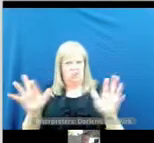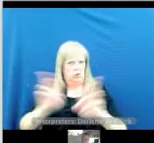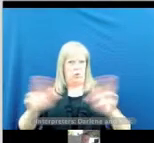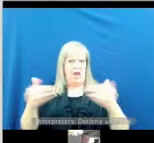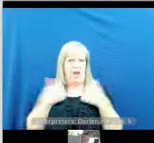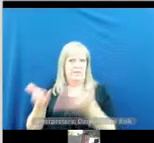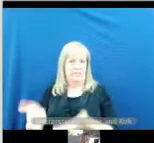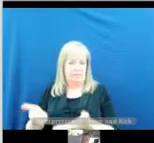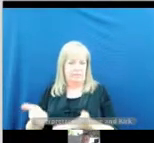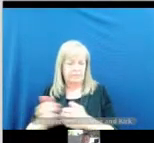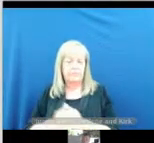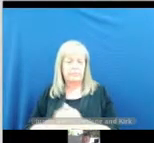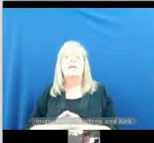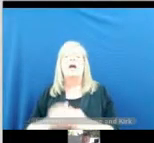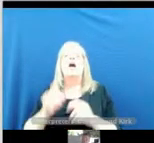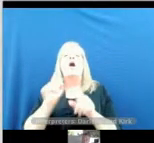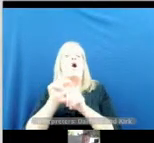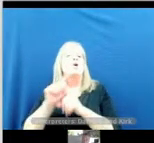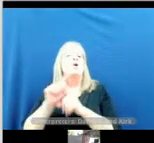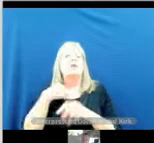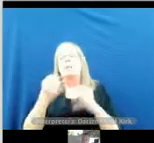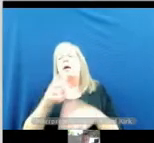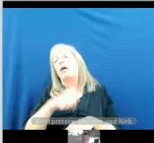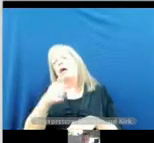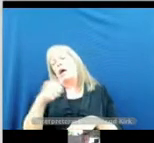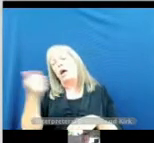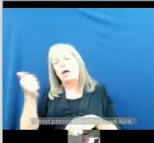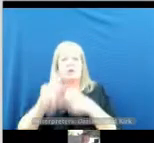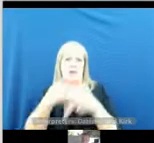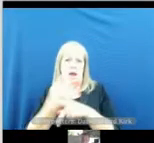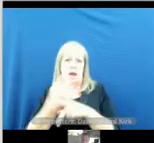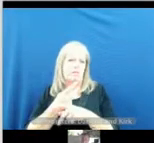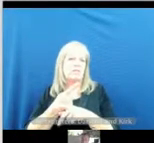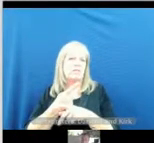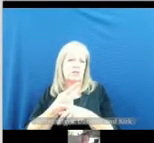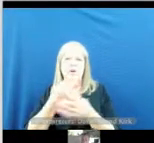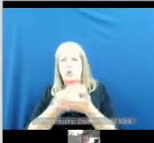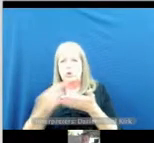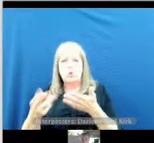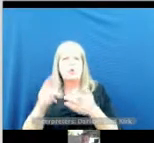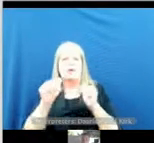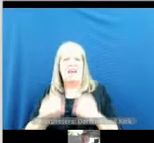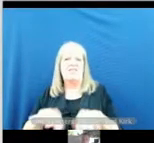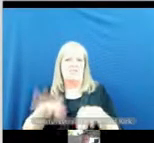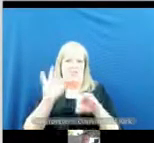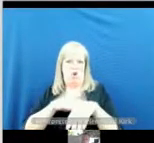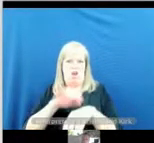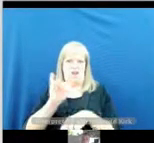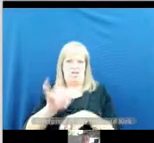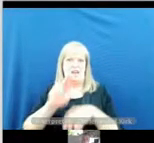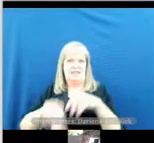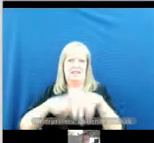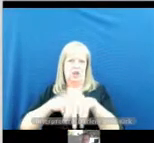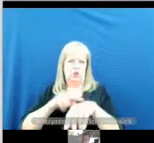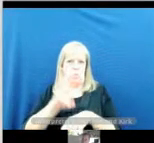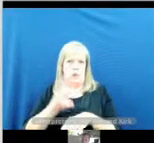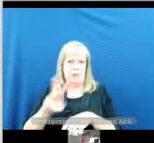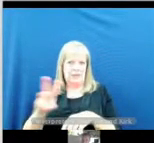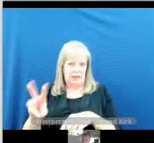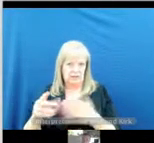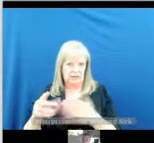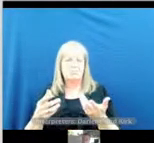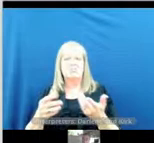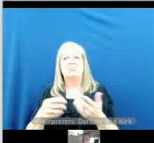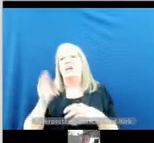There's also a whole host of different types of resources that you can access on the national site. It also gives you information about trainings